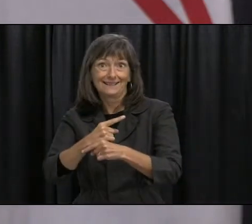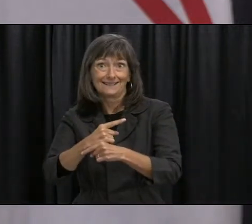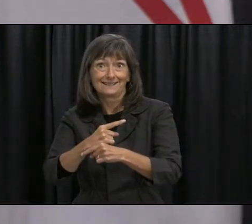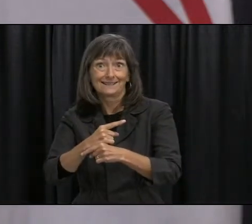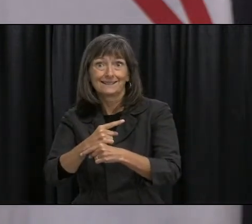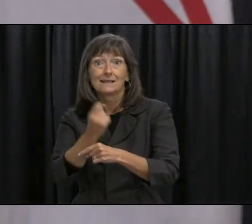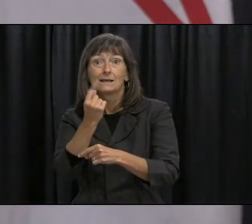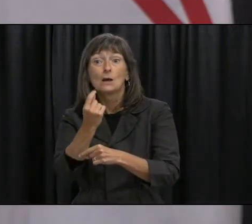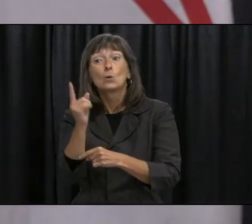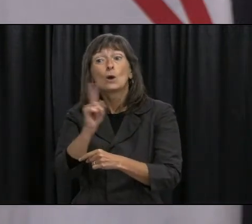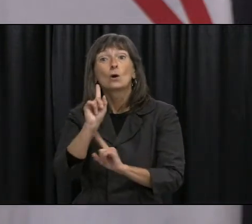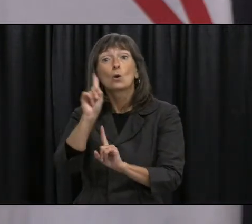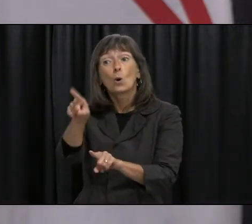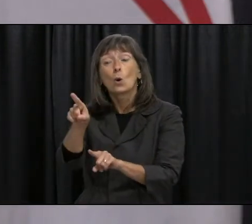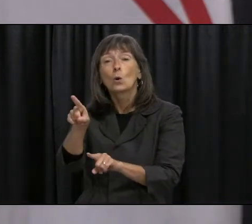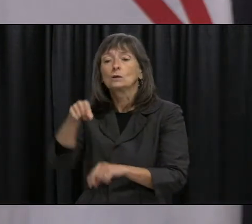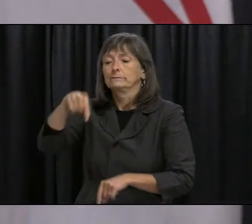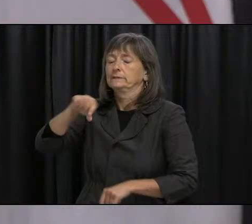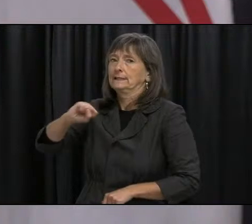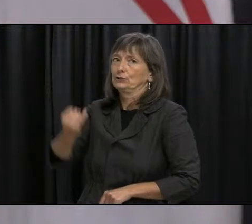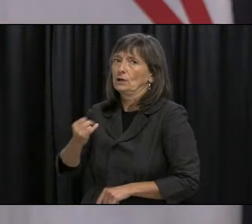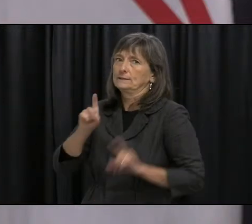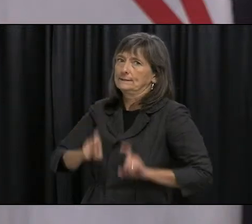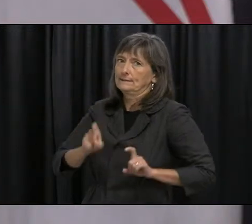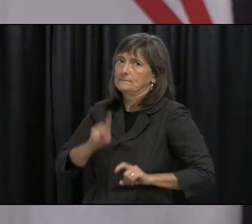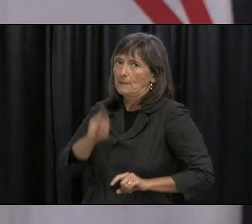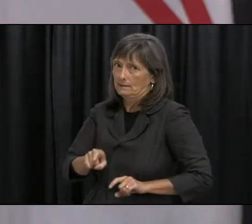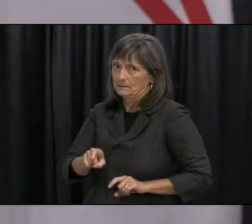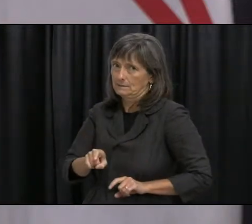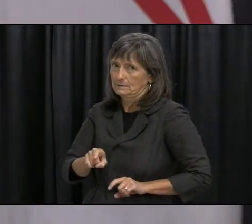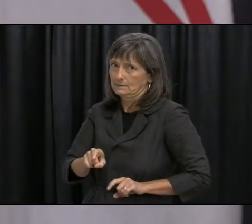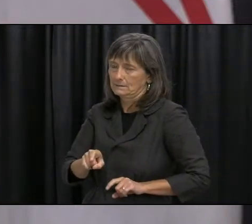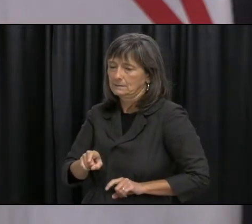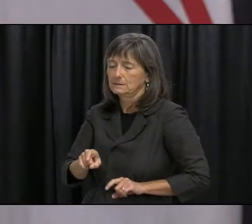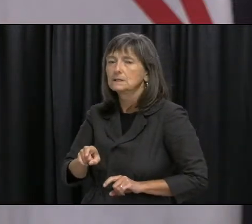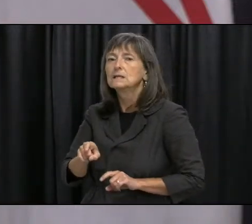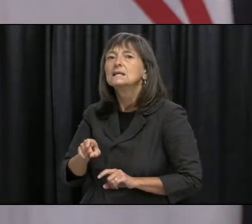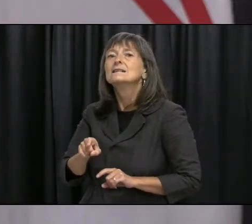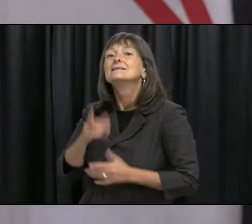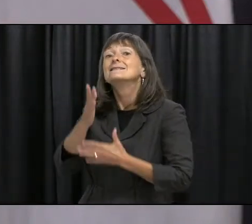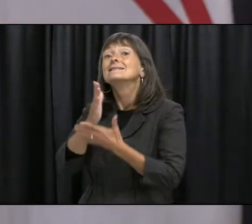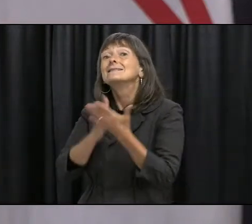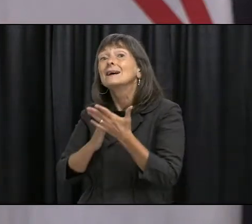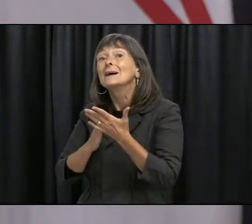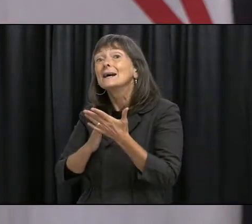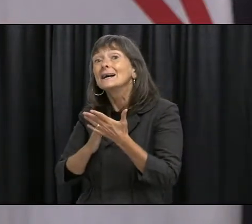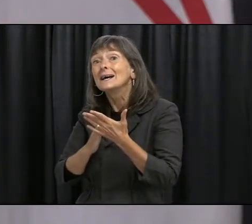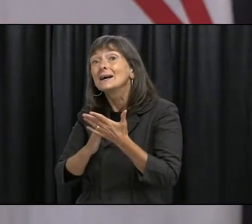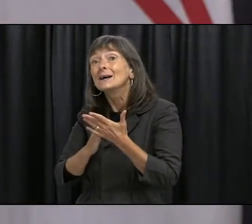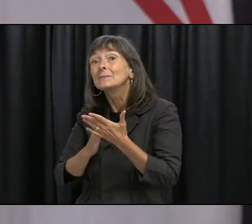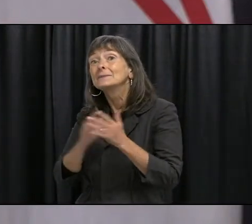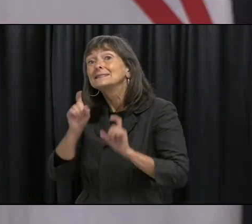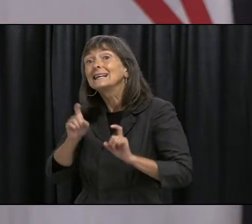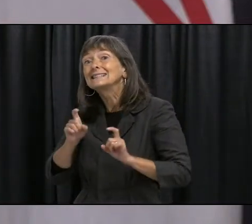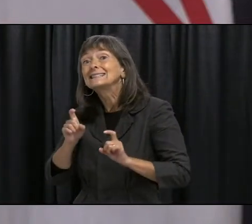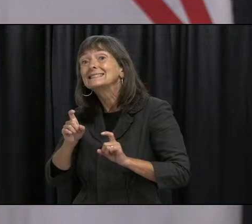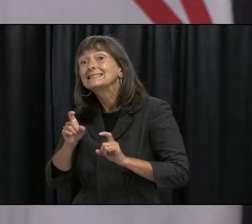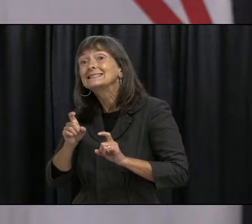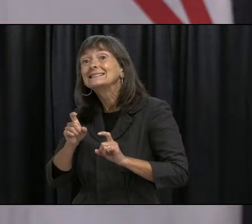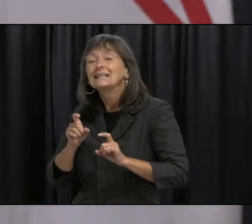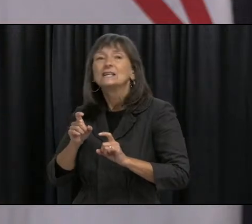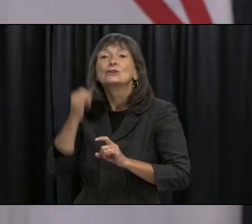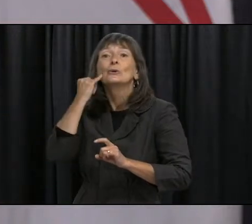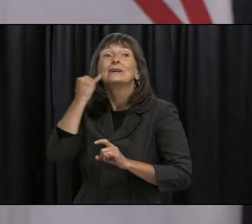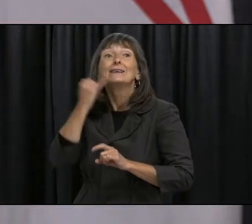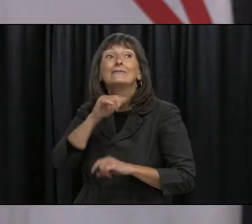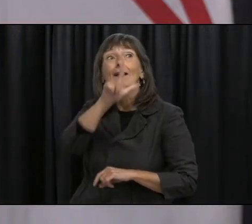to be done at the public health lab here in St. John's. So it will take a while for some tests to get here and get that turnaround